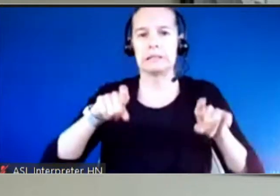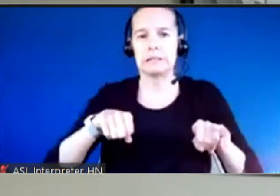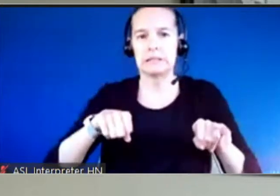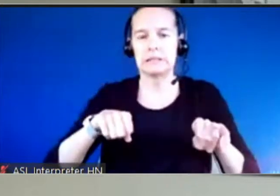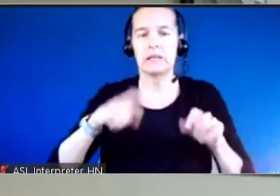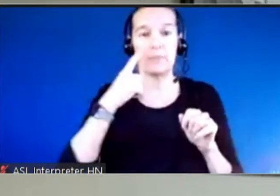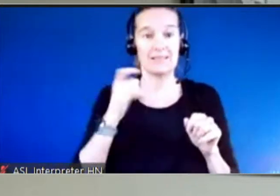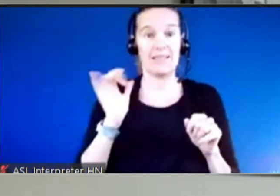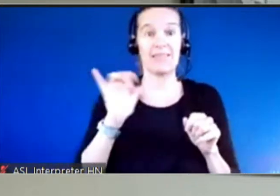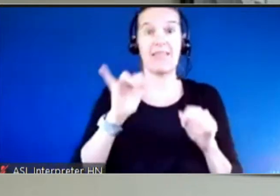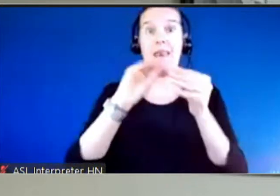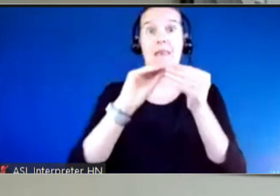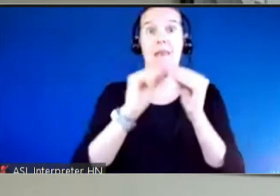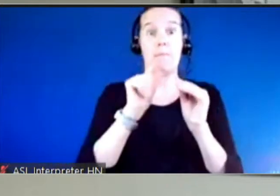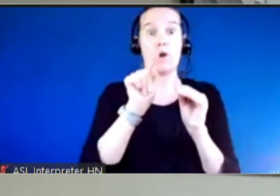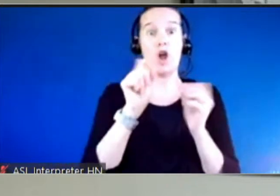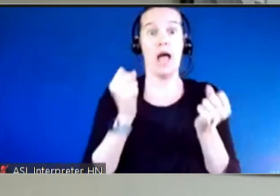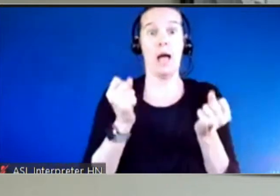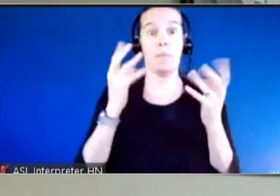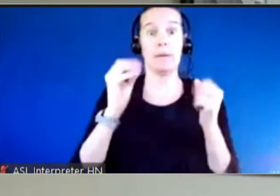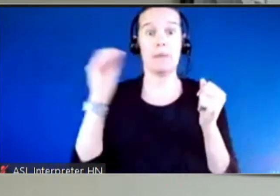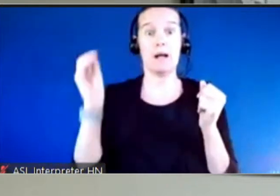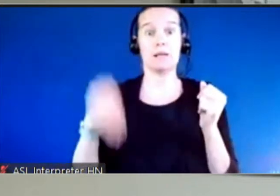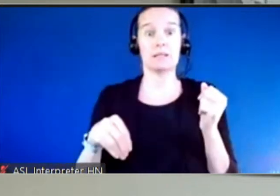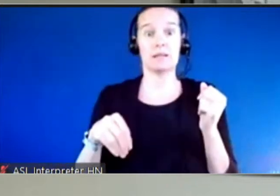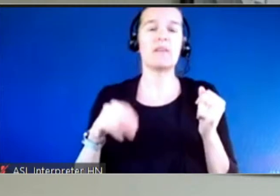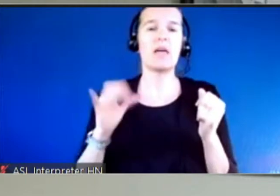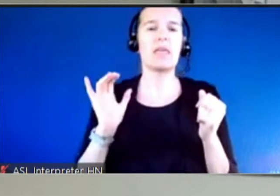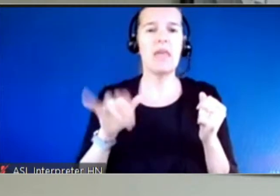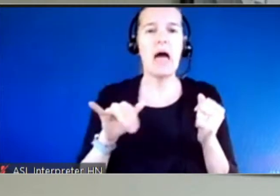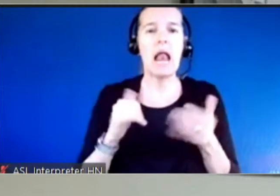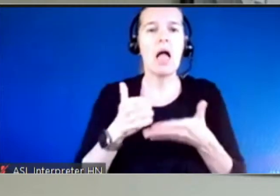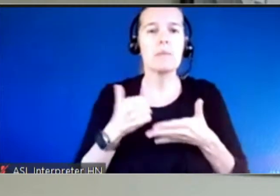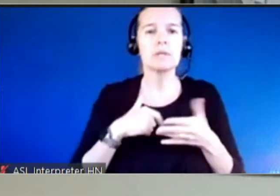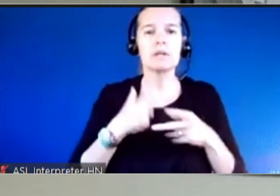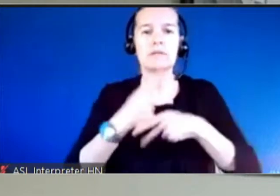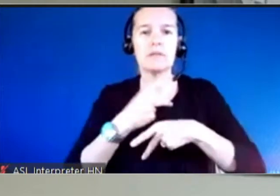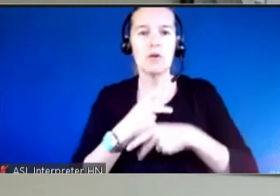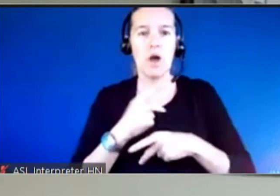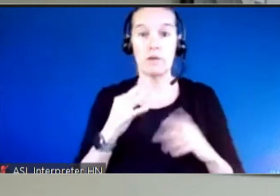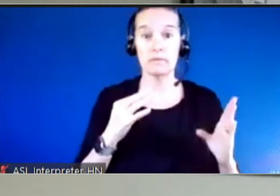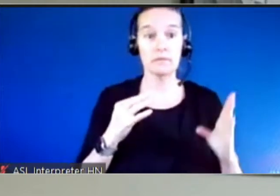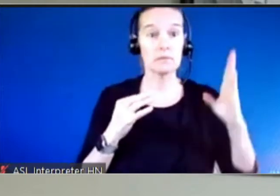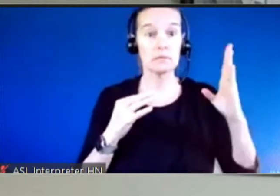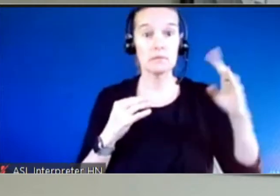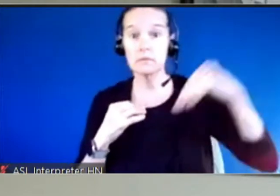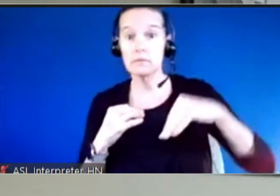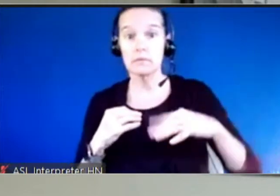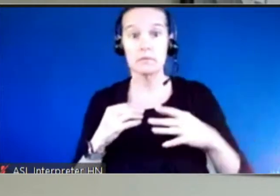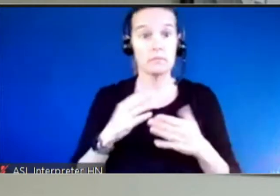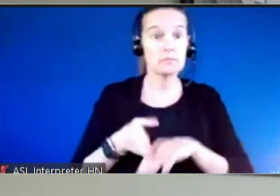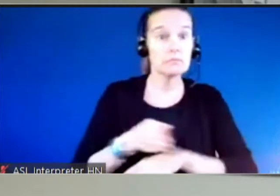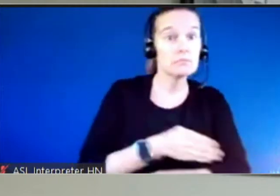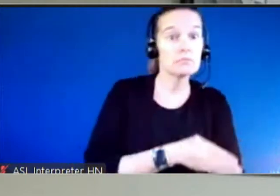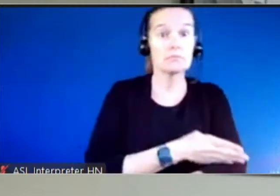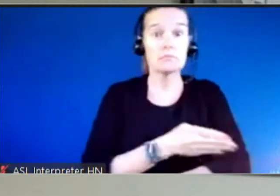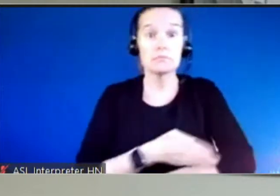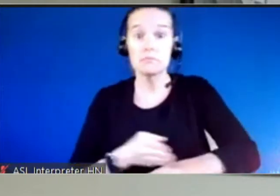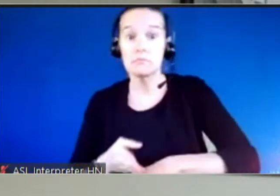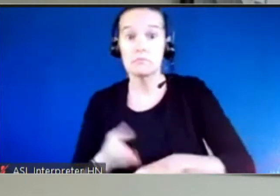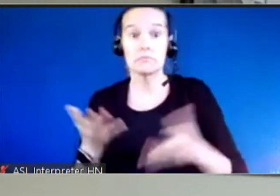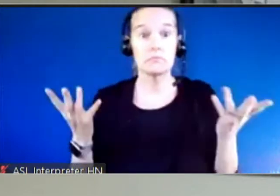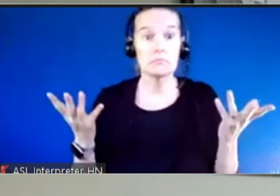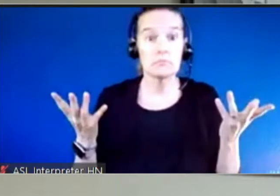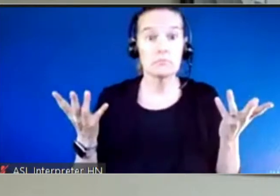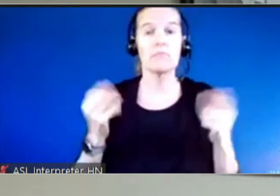the pandemic is worsening. And it also helps us to get down to lower tiers